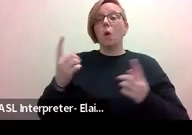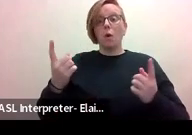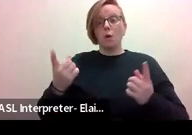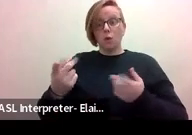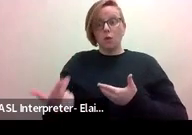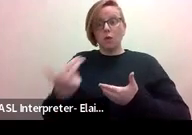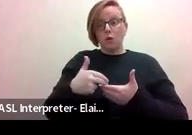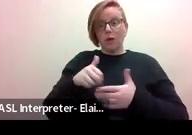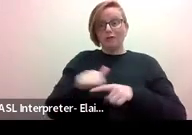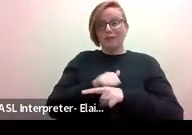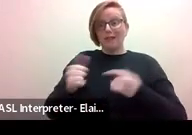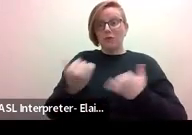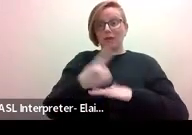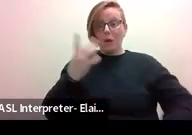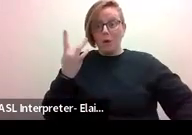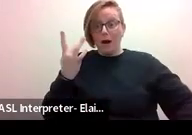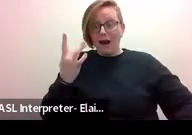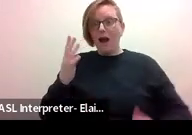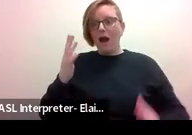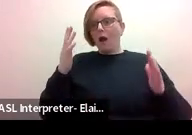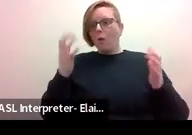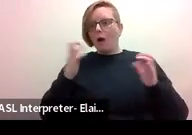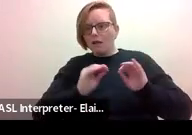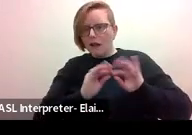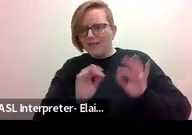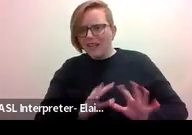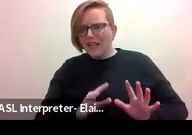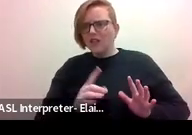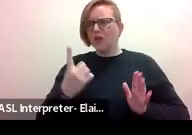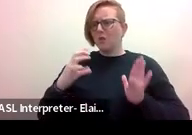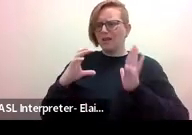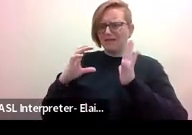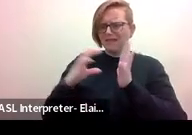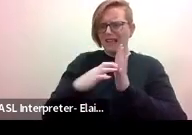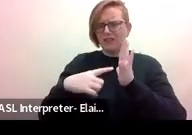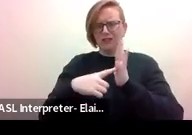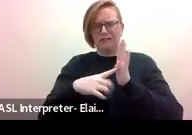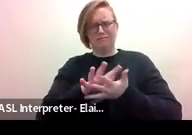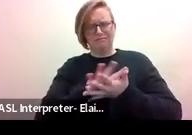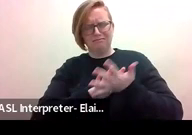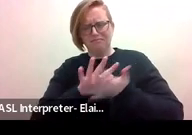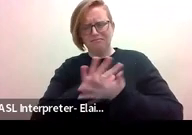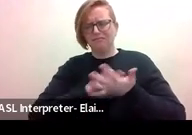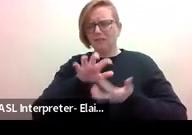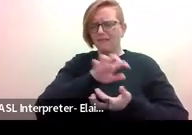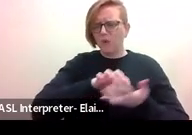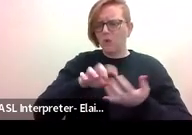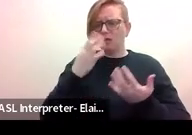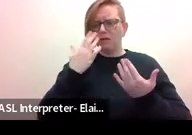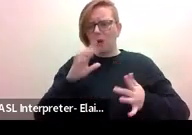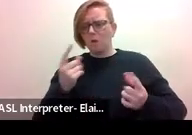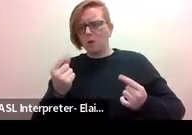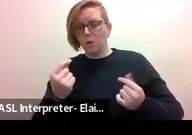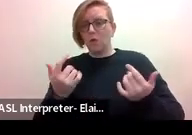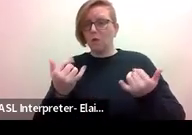around. Do you have a question about a specific component to the IEP? Are you really struggling maybe with present